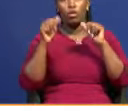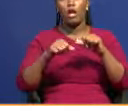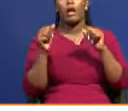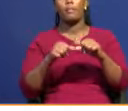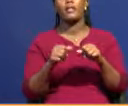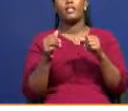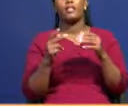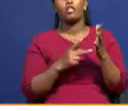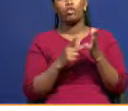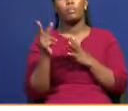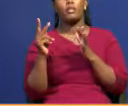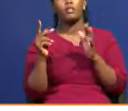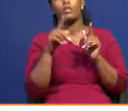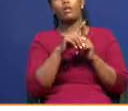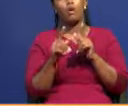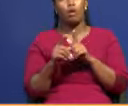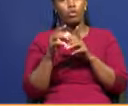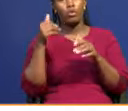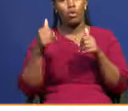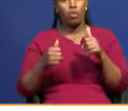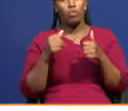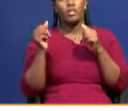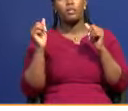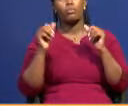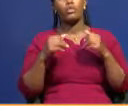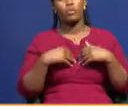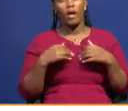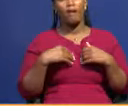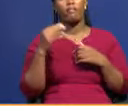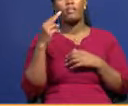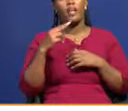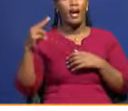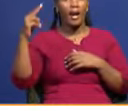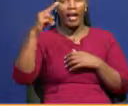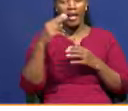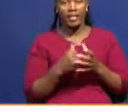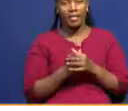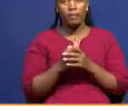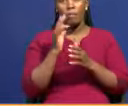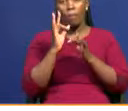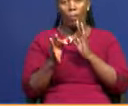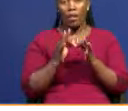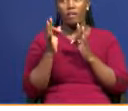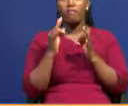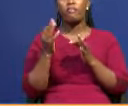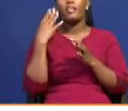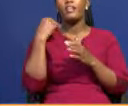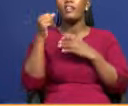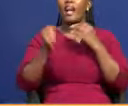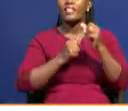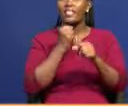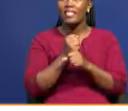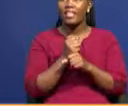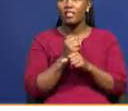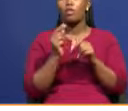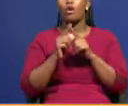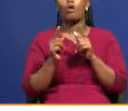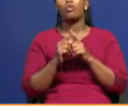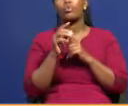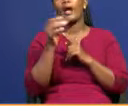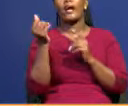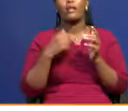economics the can afford line is getting higher and higher. If you could hold it last year, then it would be further drifting